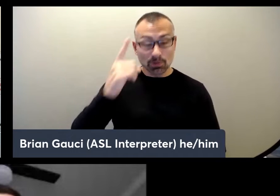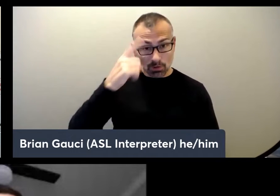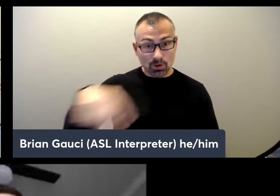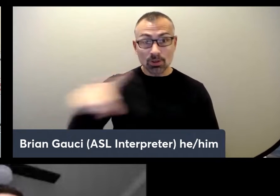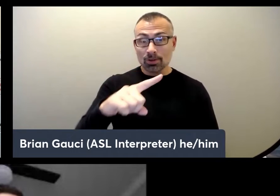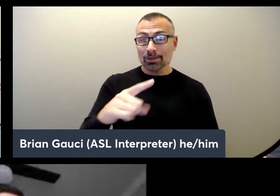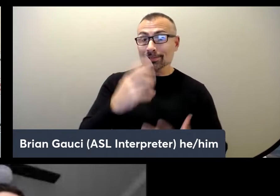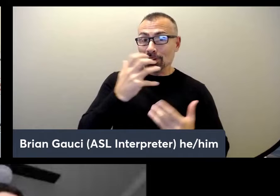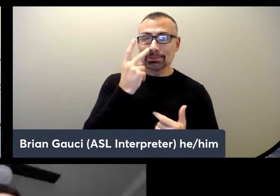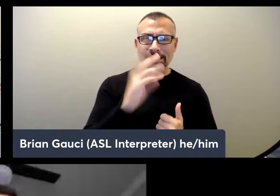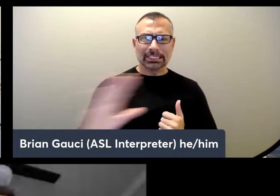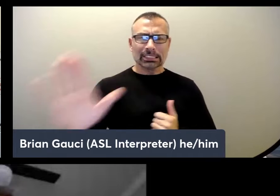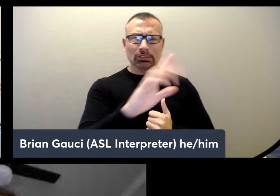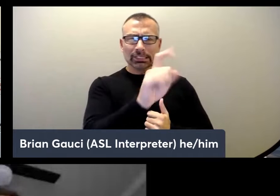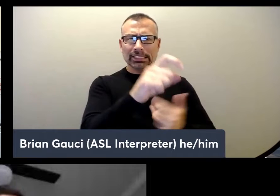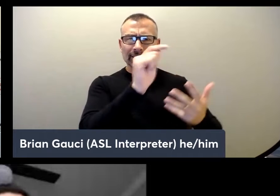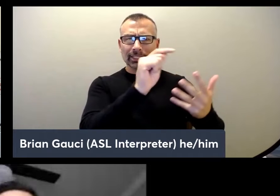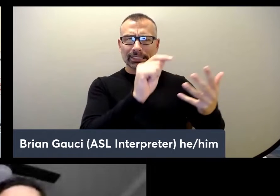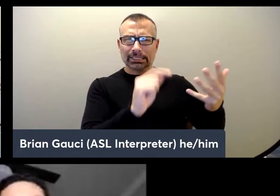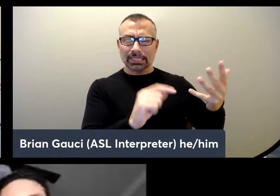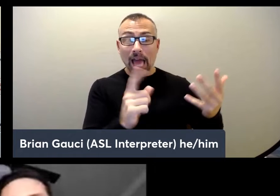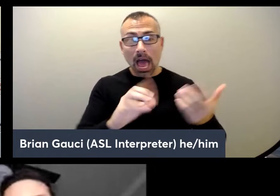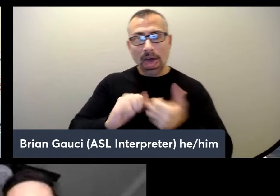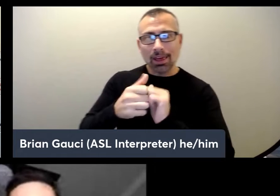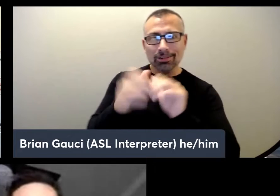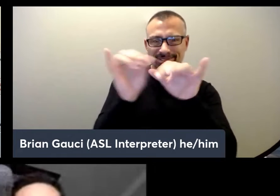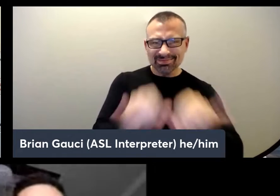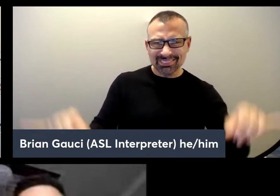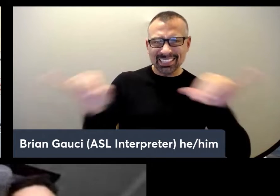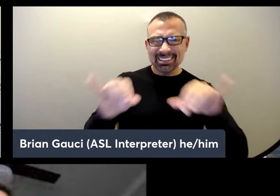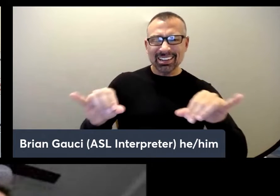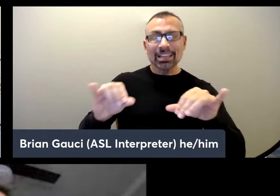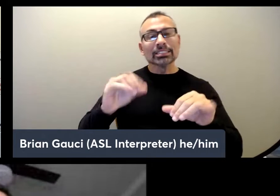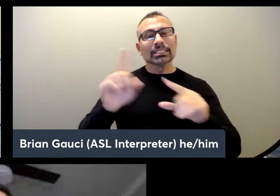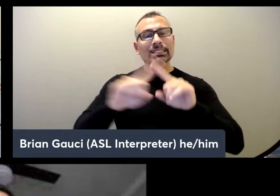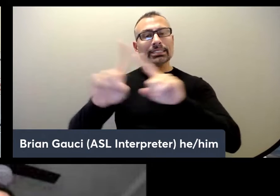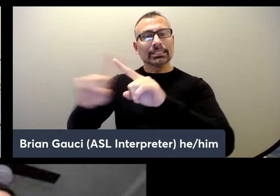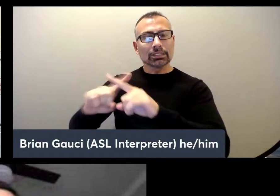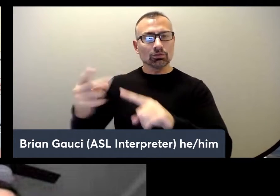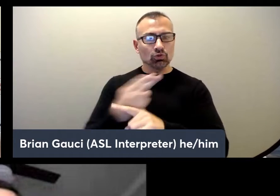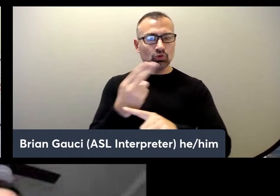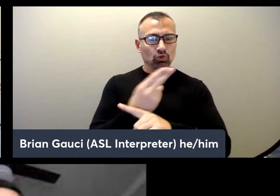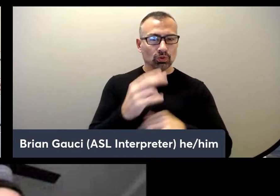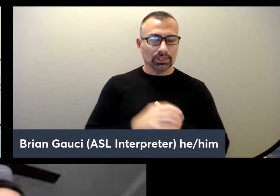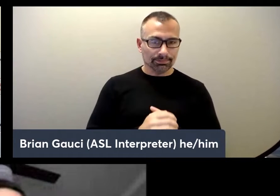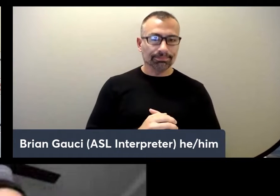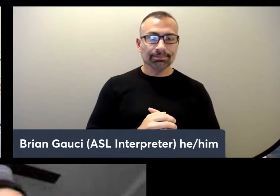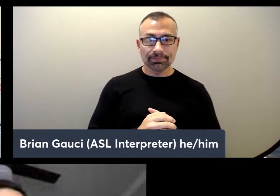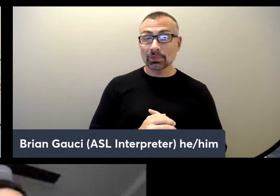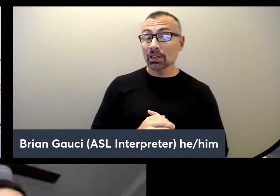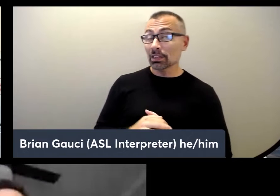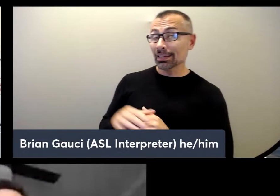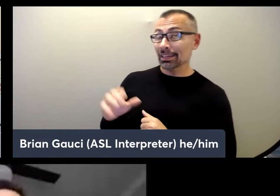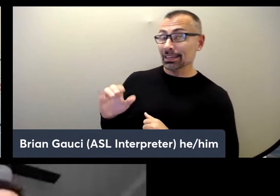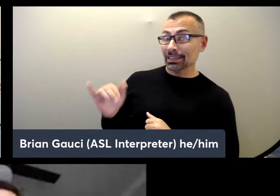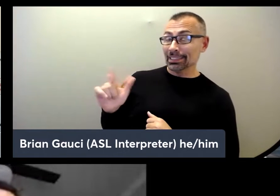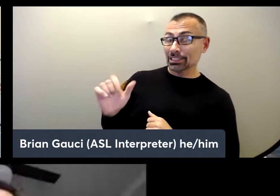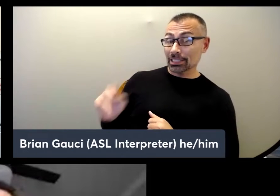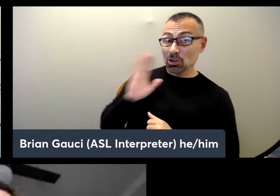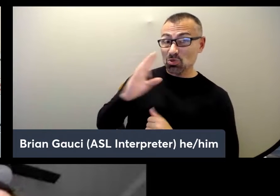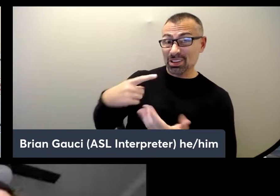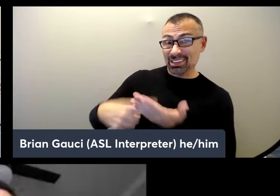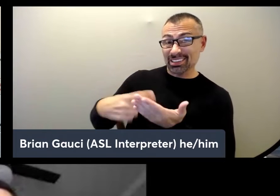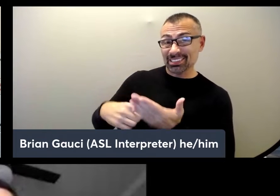you're really standardizing on it across a bunch of different use cases. Yeah, and what we're specifically going to talk about is EKS